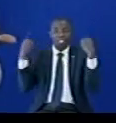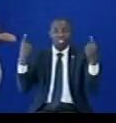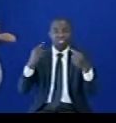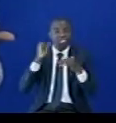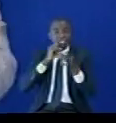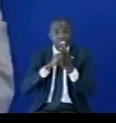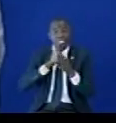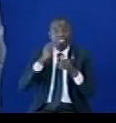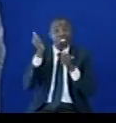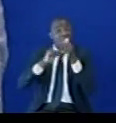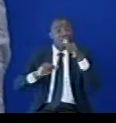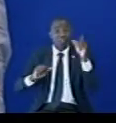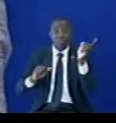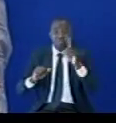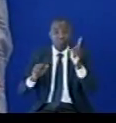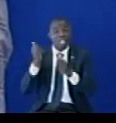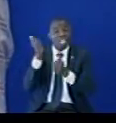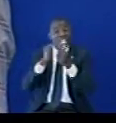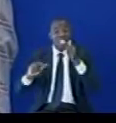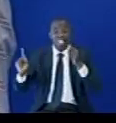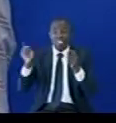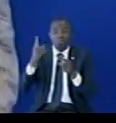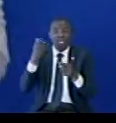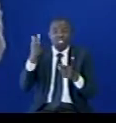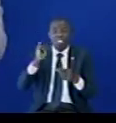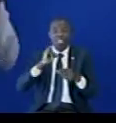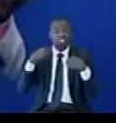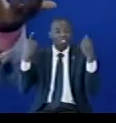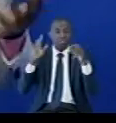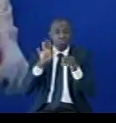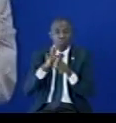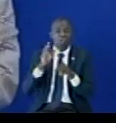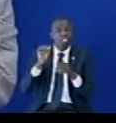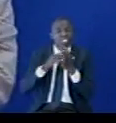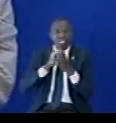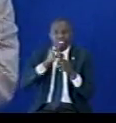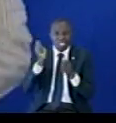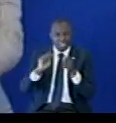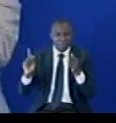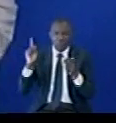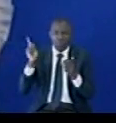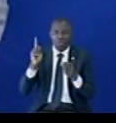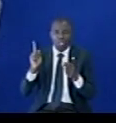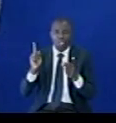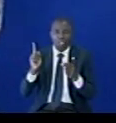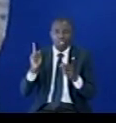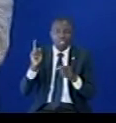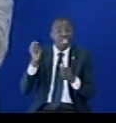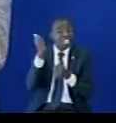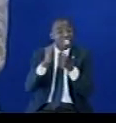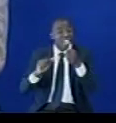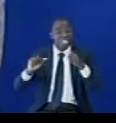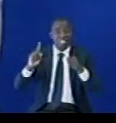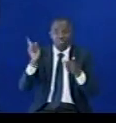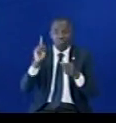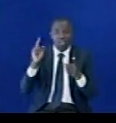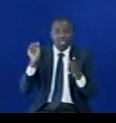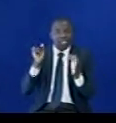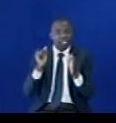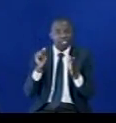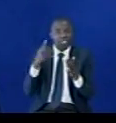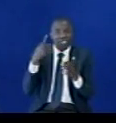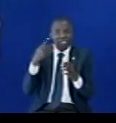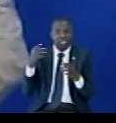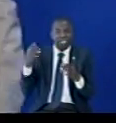everywhere. Anywhere there is sinfulness, and it's everywhere. Everywhere there is